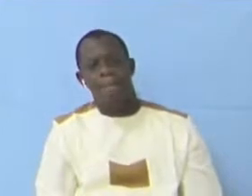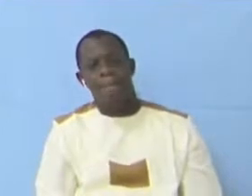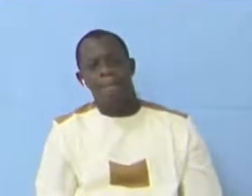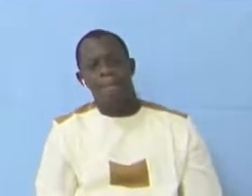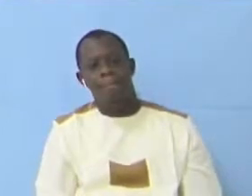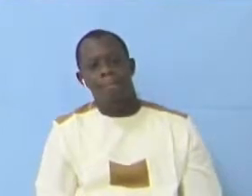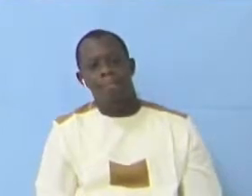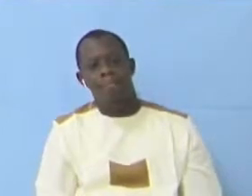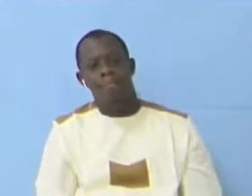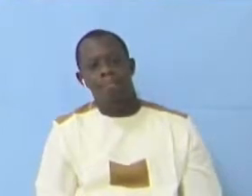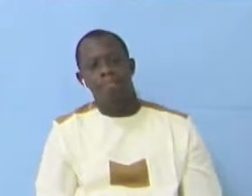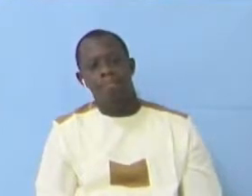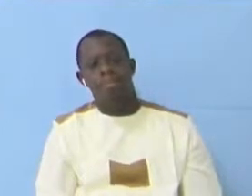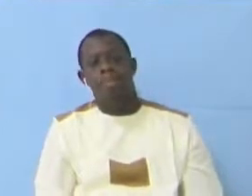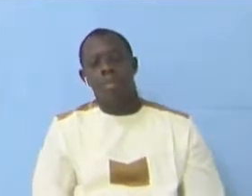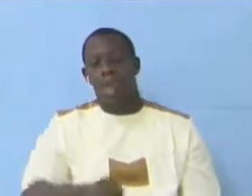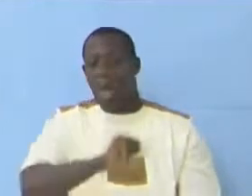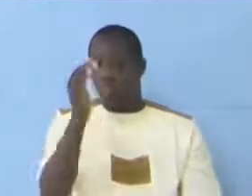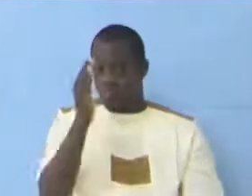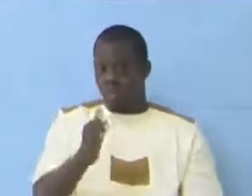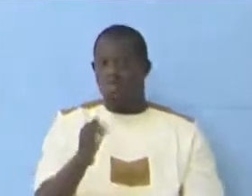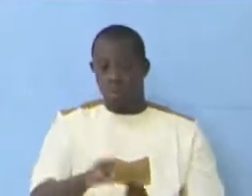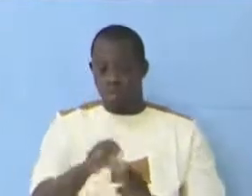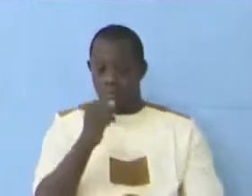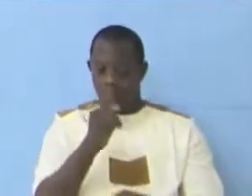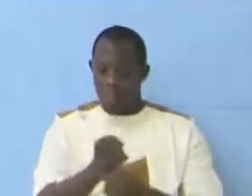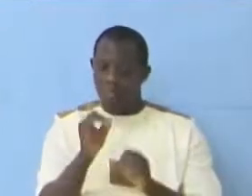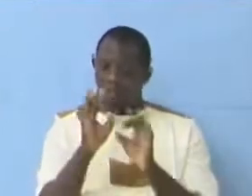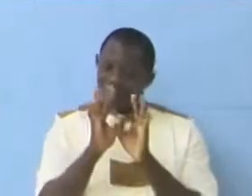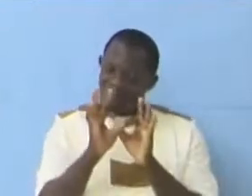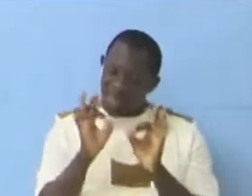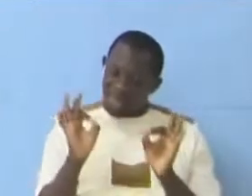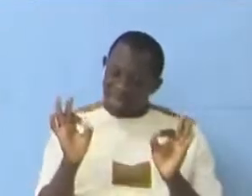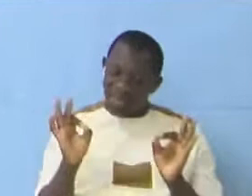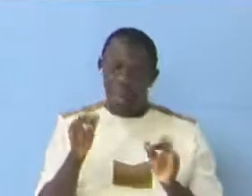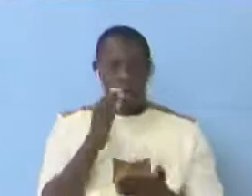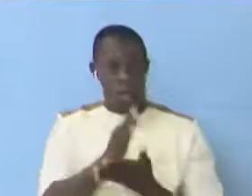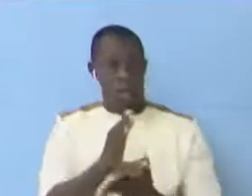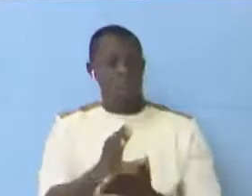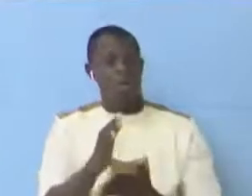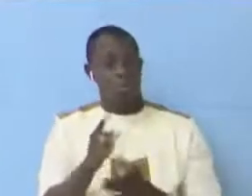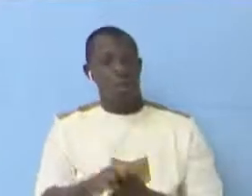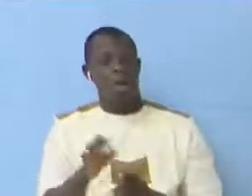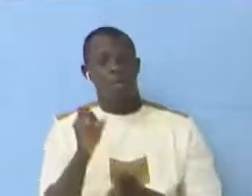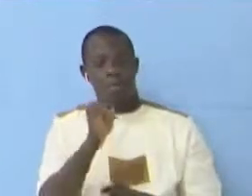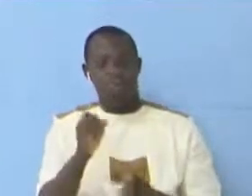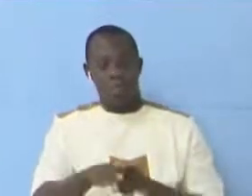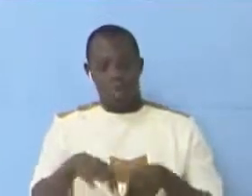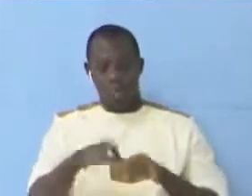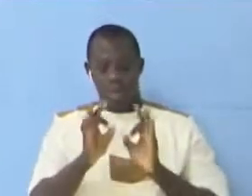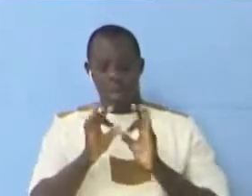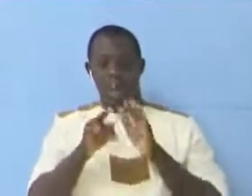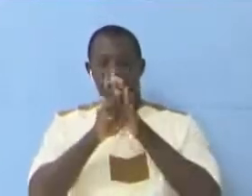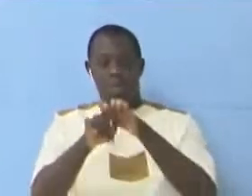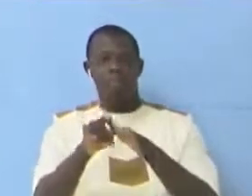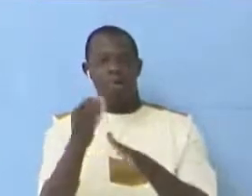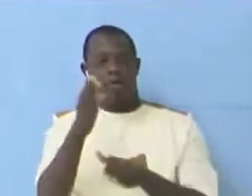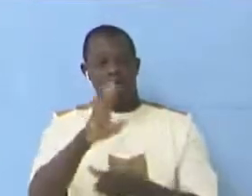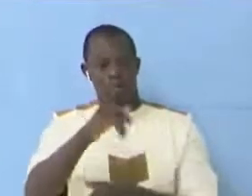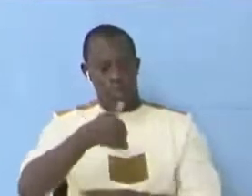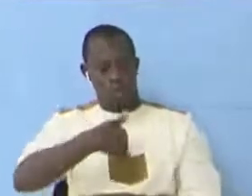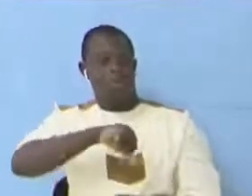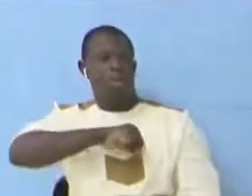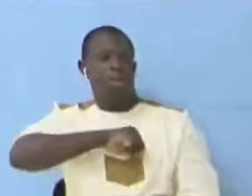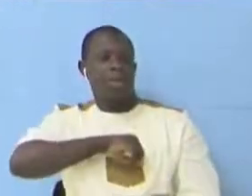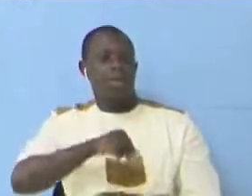And in fact, it's true. They could be very nice to you when in actual fact, because I will take example from myself. Yeah.